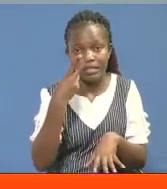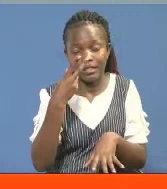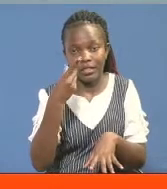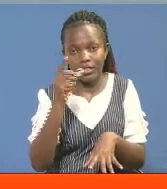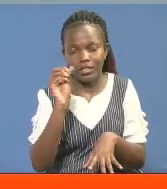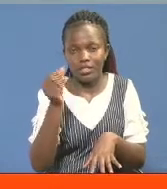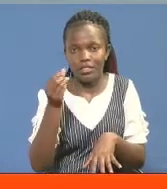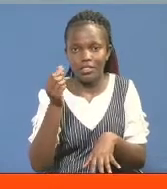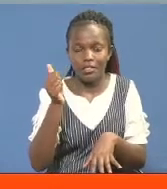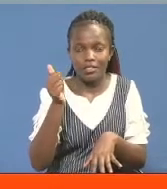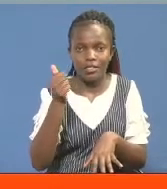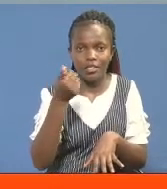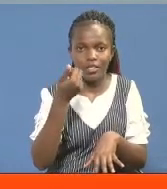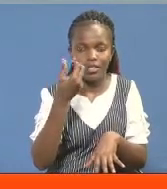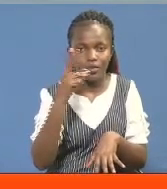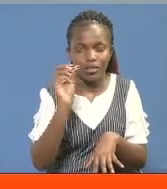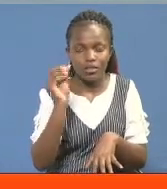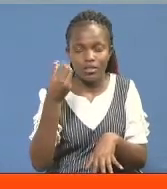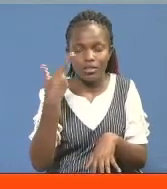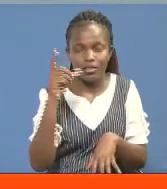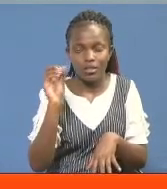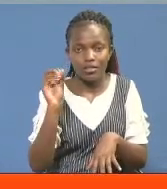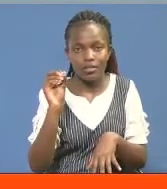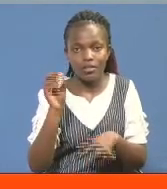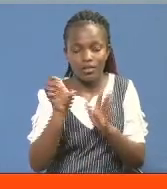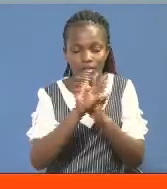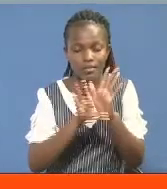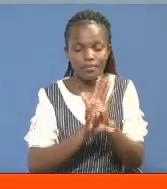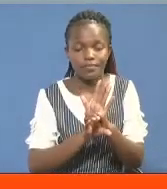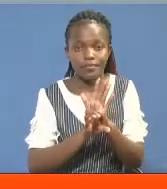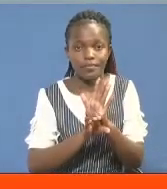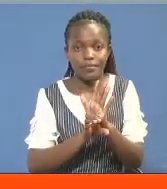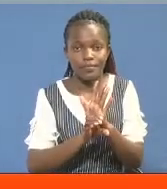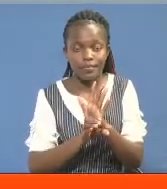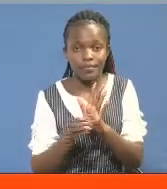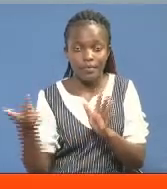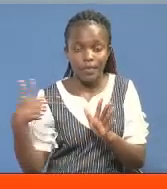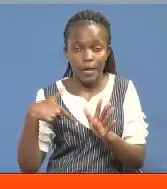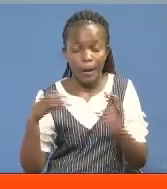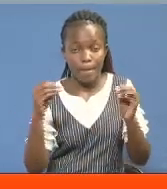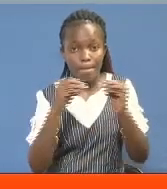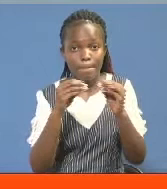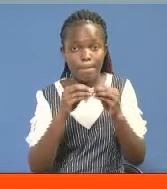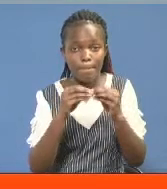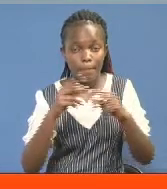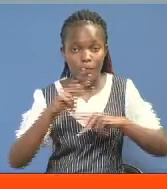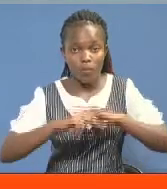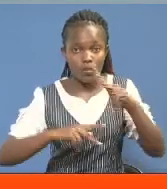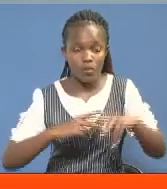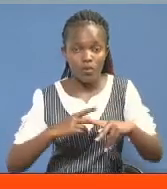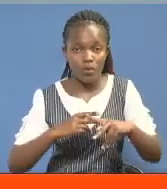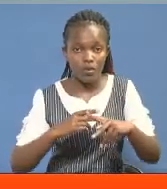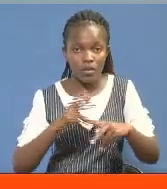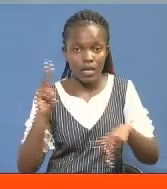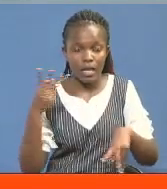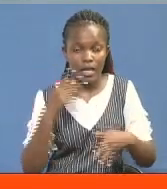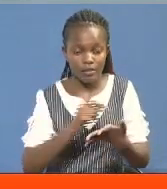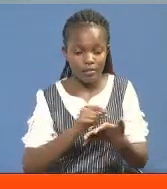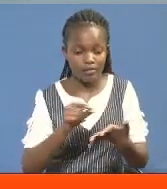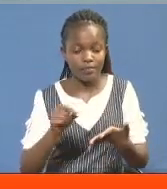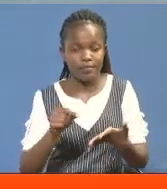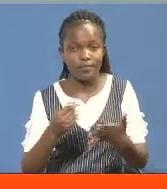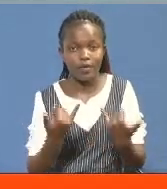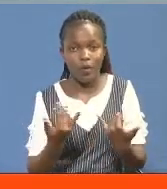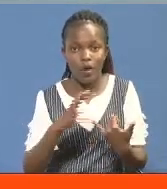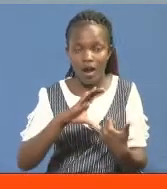of BBI started, it was all about the task force, then came it being changed to a steering committee, to the process of Kenya signing, and now it is in the